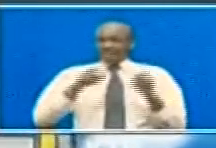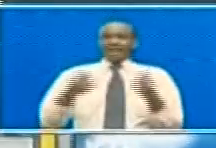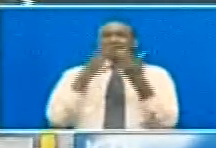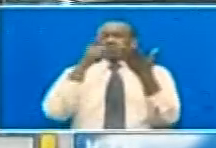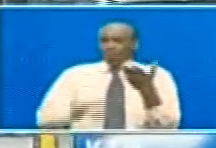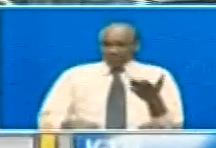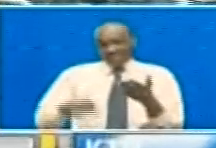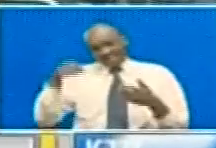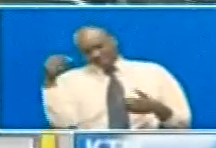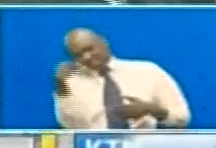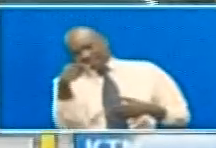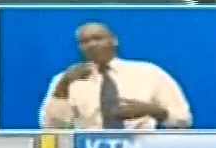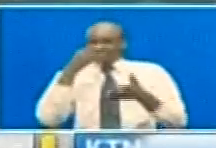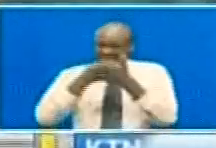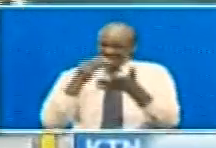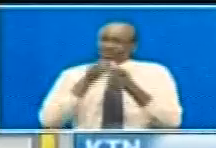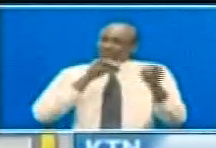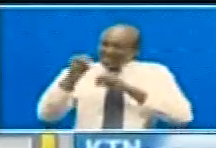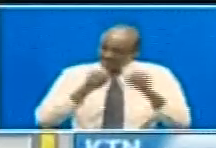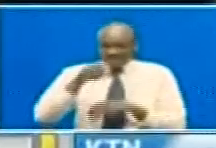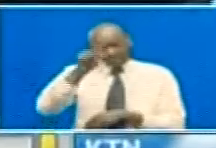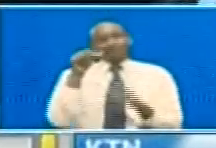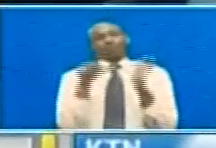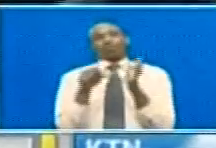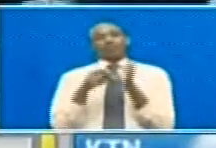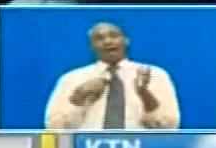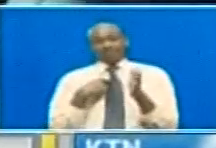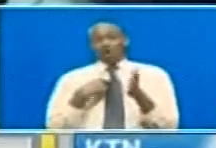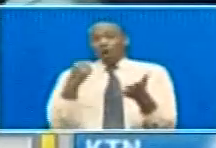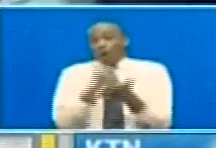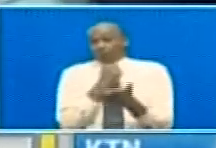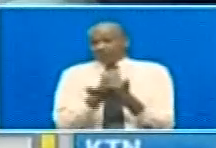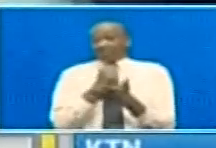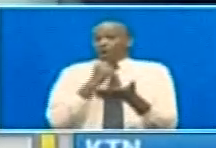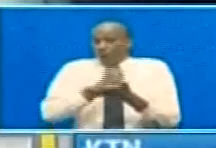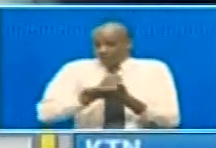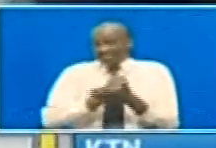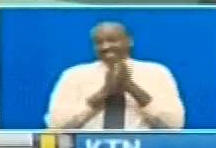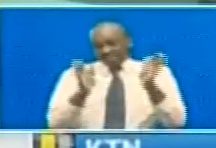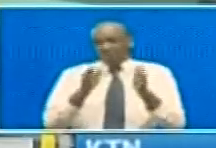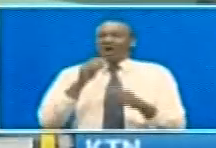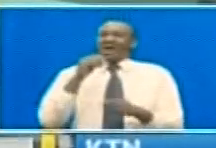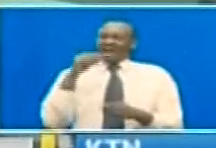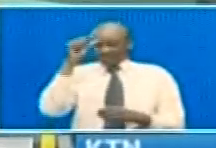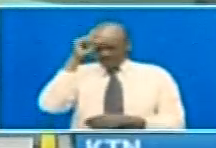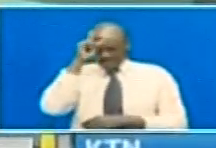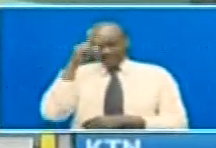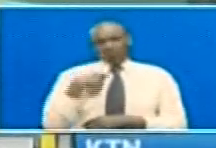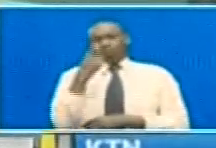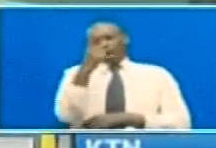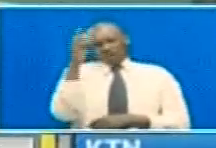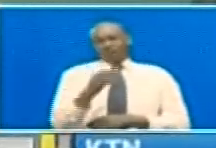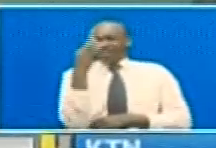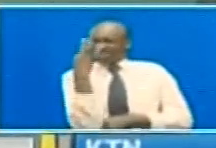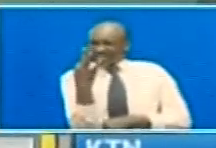than stellar financial management of their funds. According to the Office of the Auditor General, the government loses one third of its budgetary allocation,